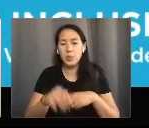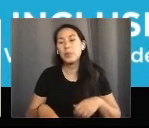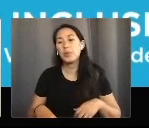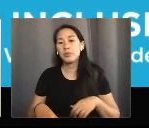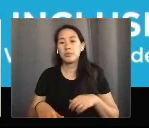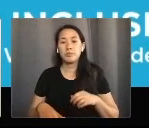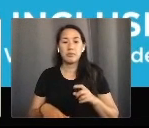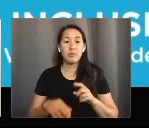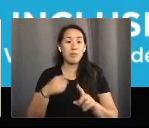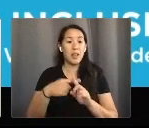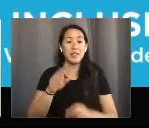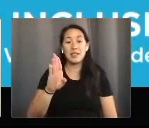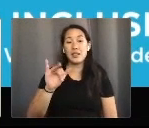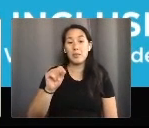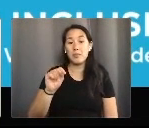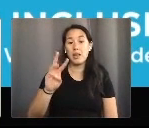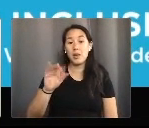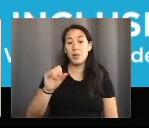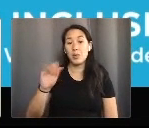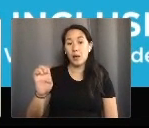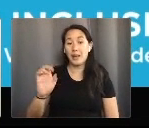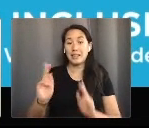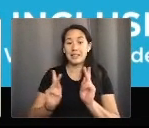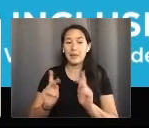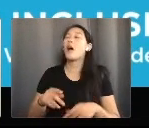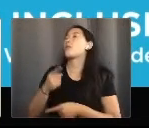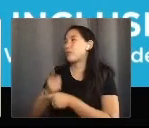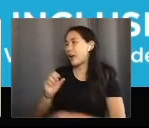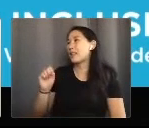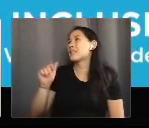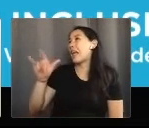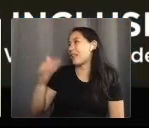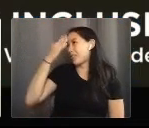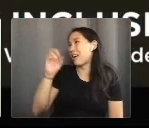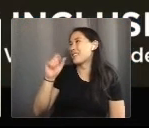the Bitwise team too. Yes, Sally, thank you.